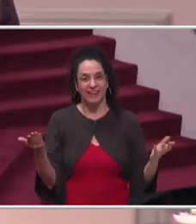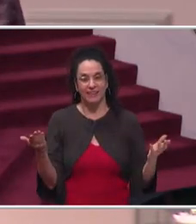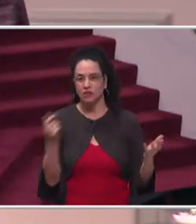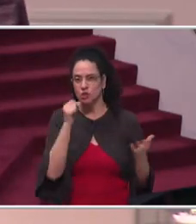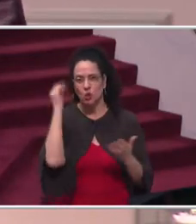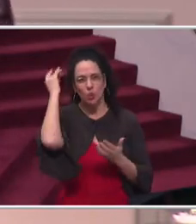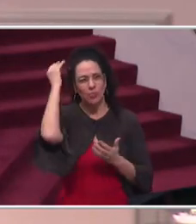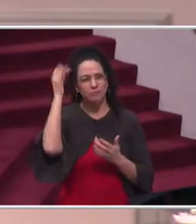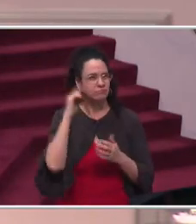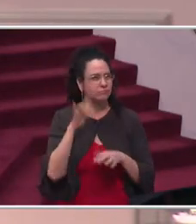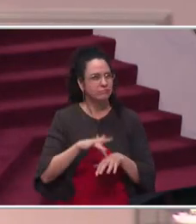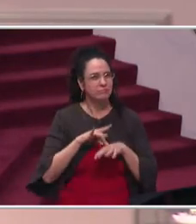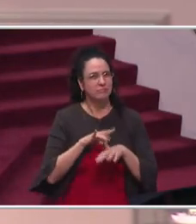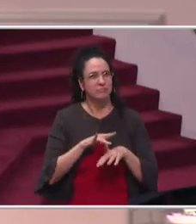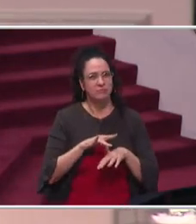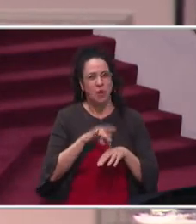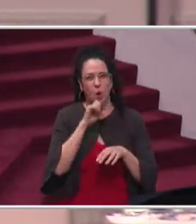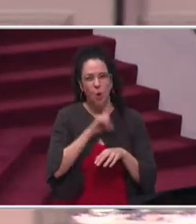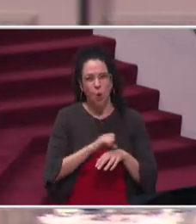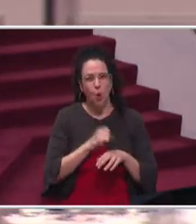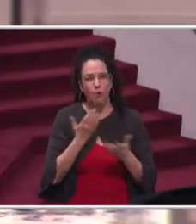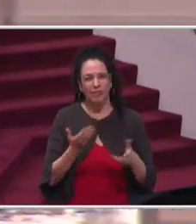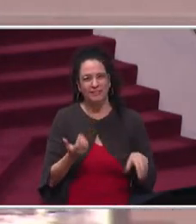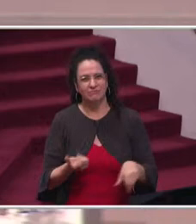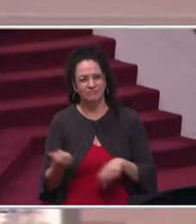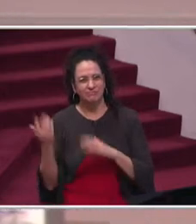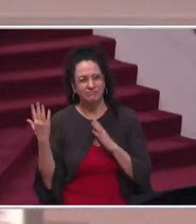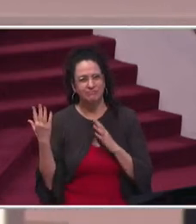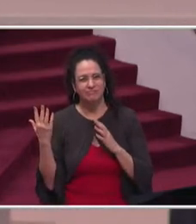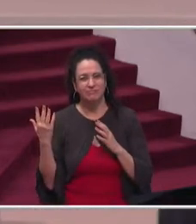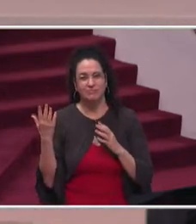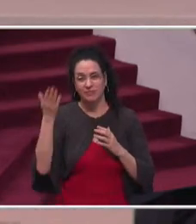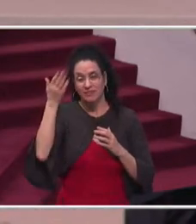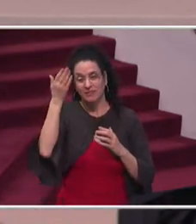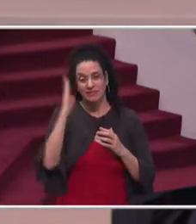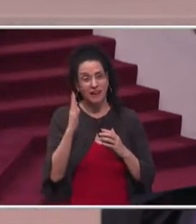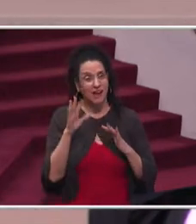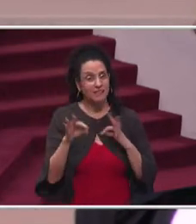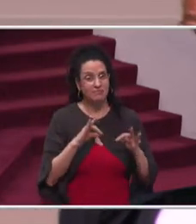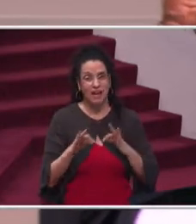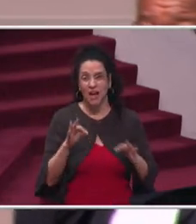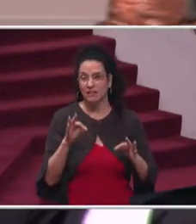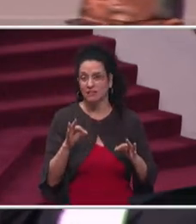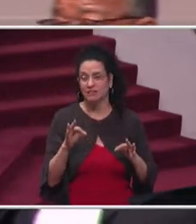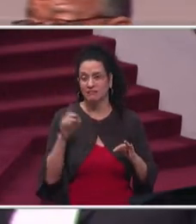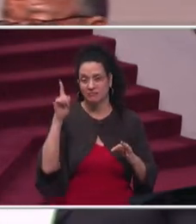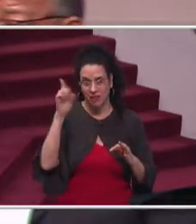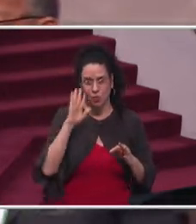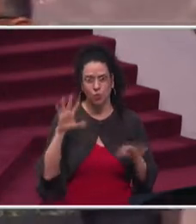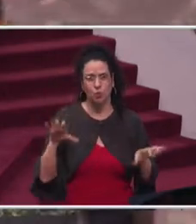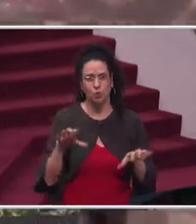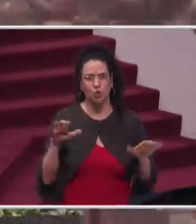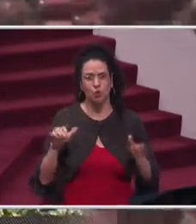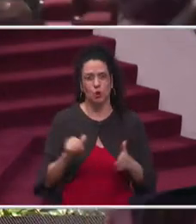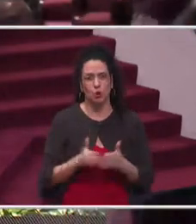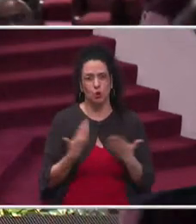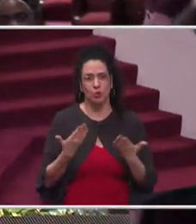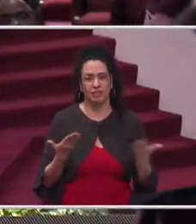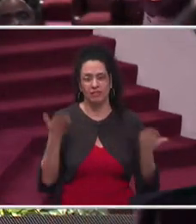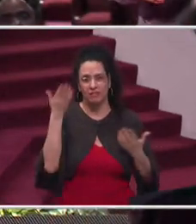thing." And he is saying to them, no matter what you have